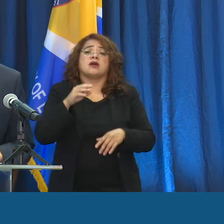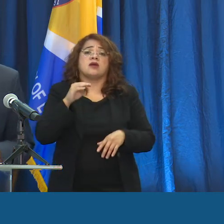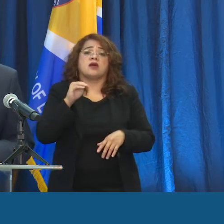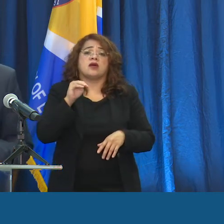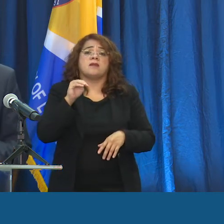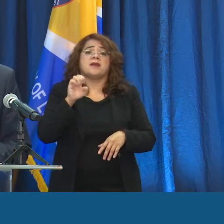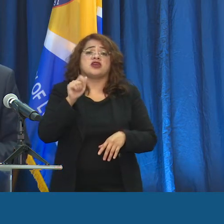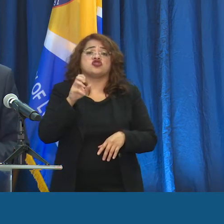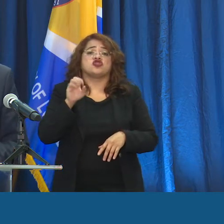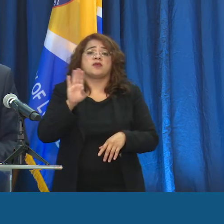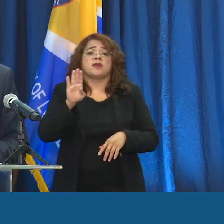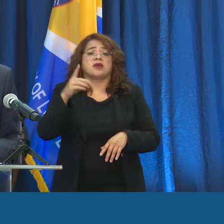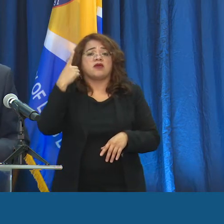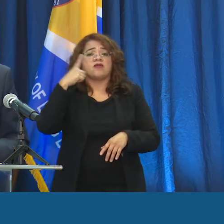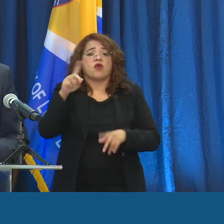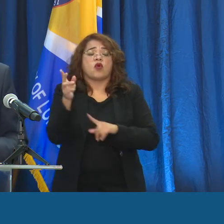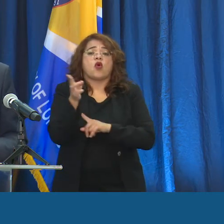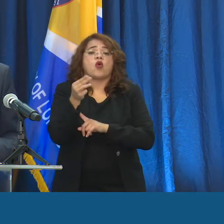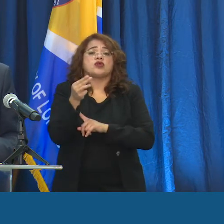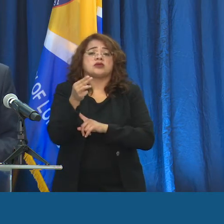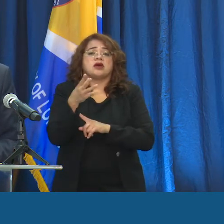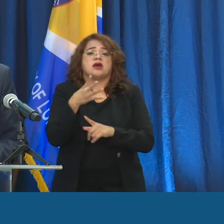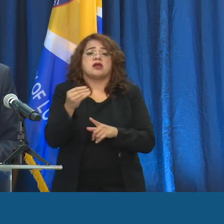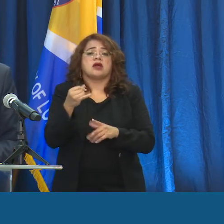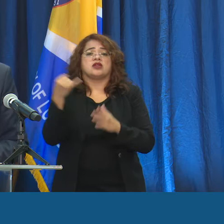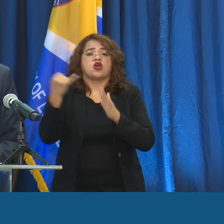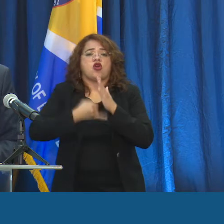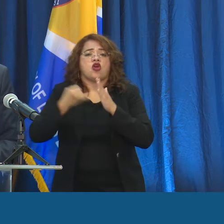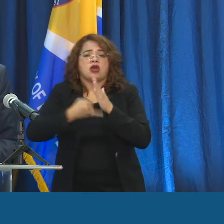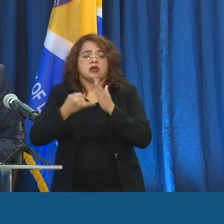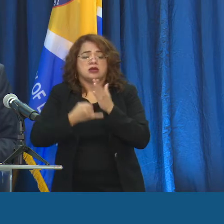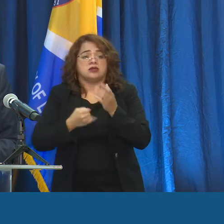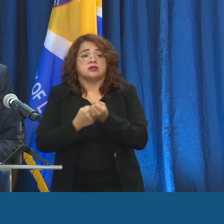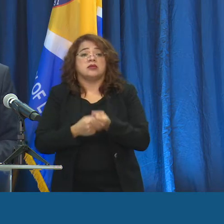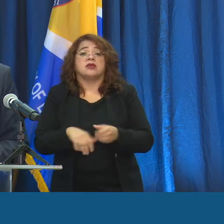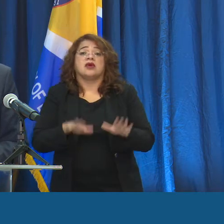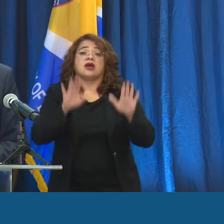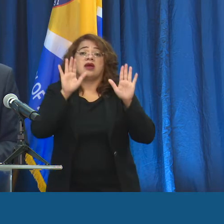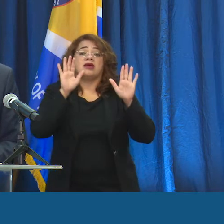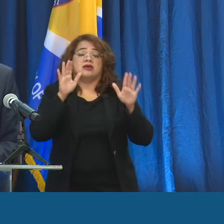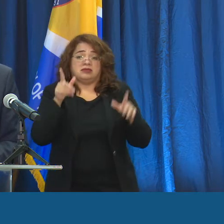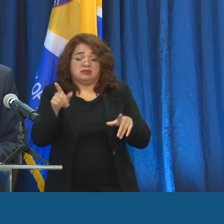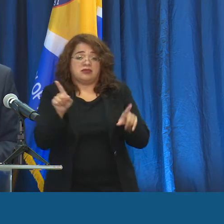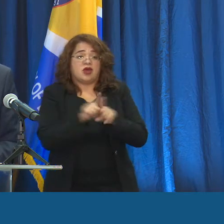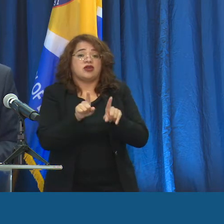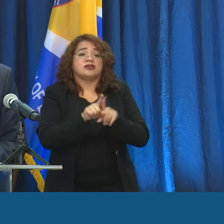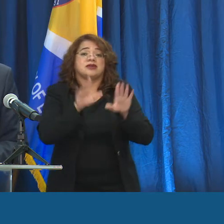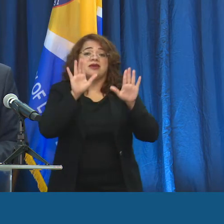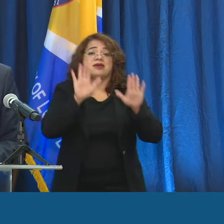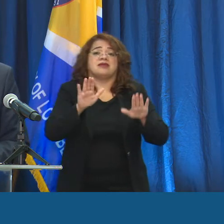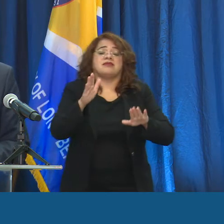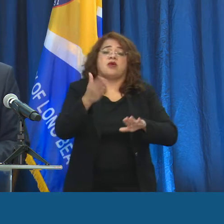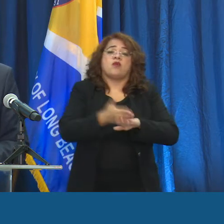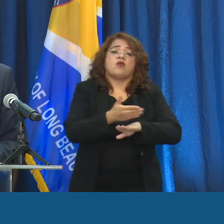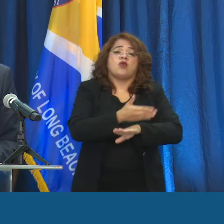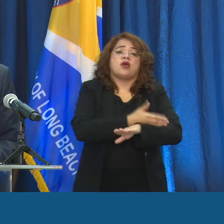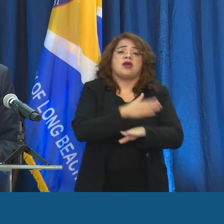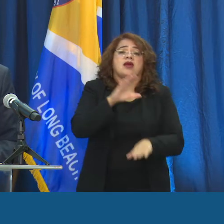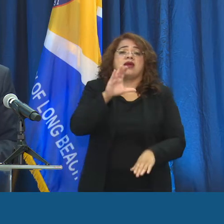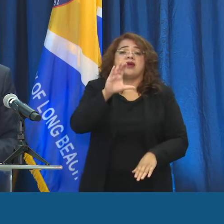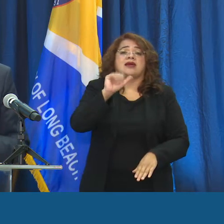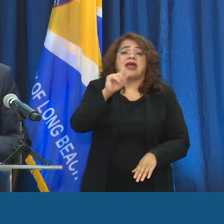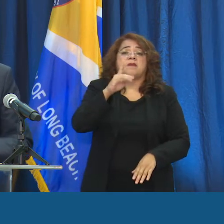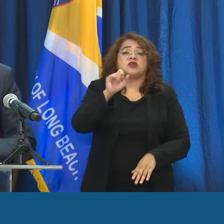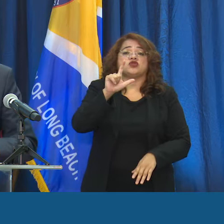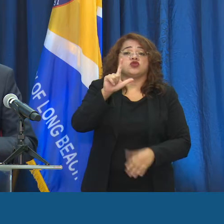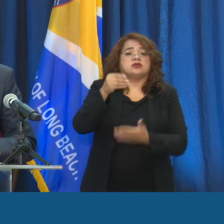the convention center. We also have some great improvements coming for our capital improvement plan, $491